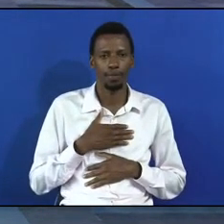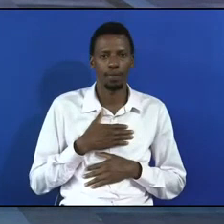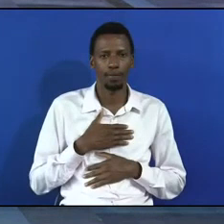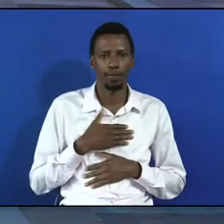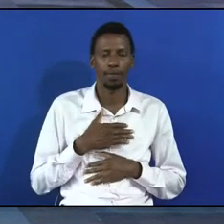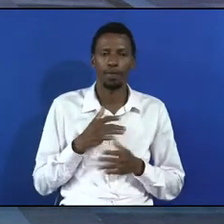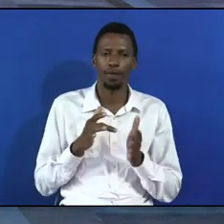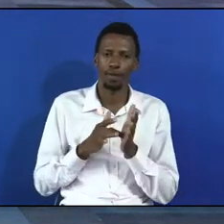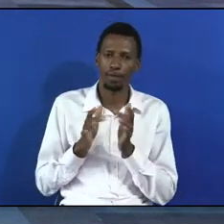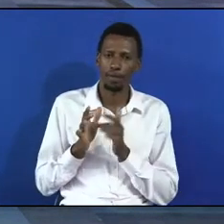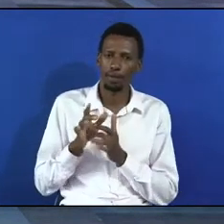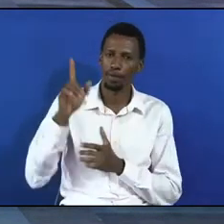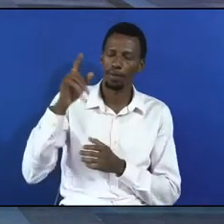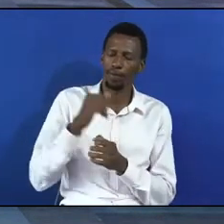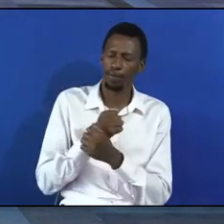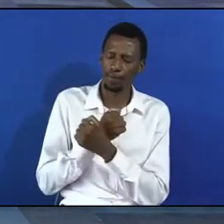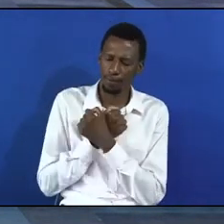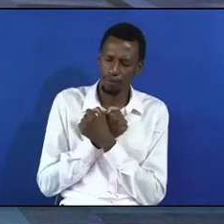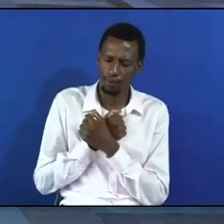Jesus loved us so much.